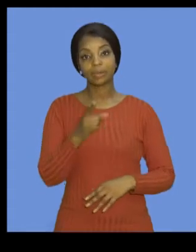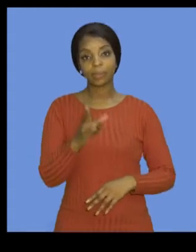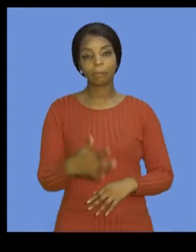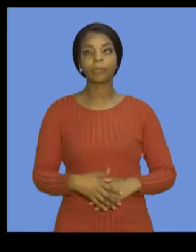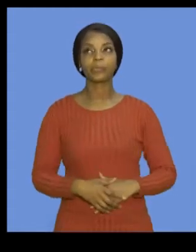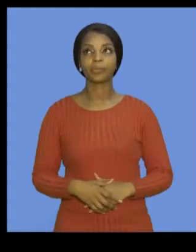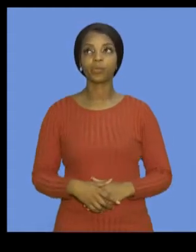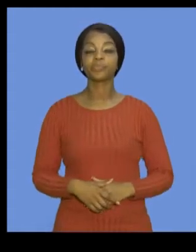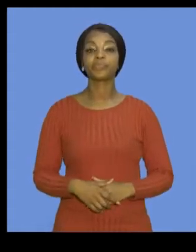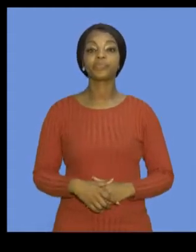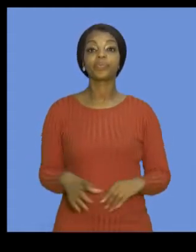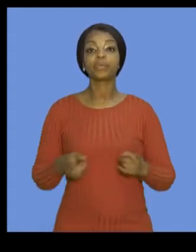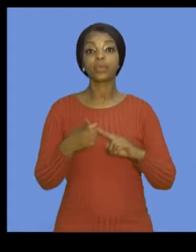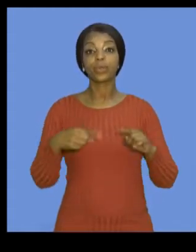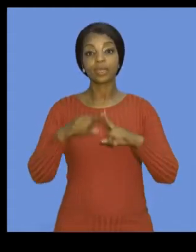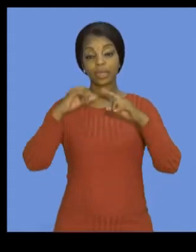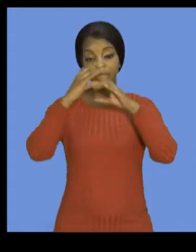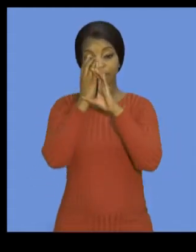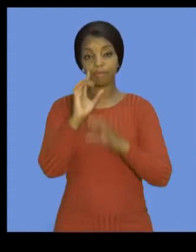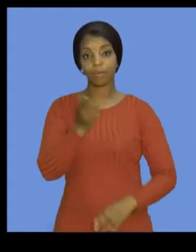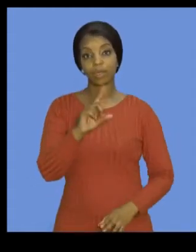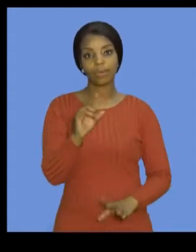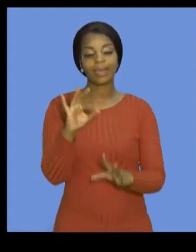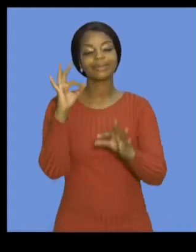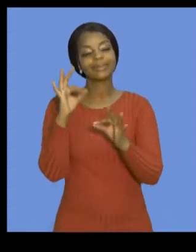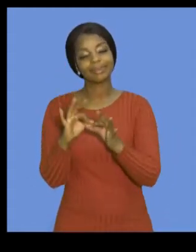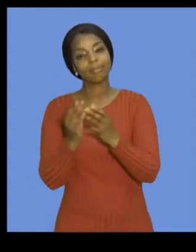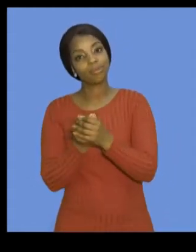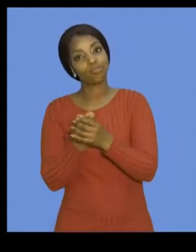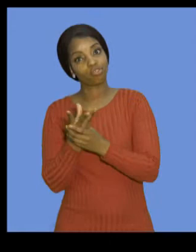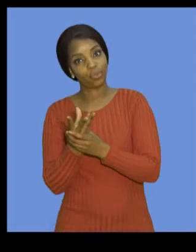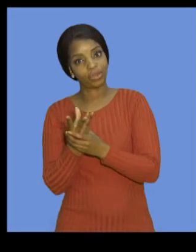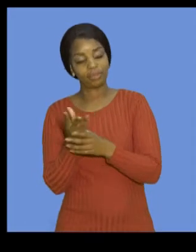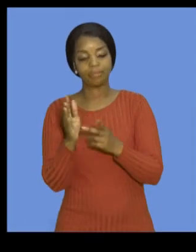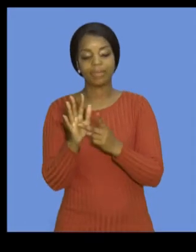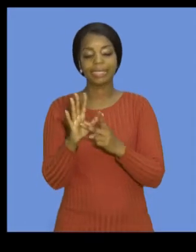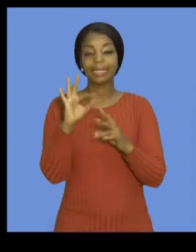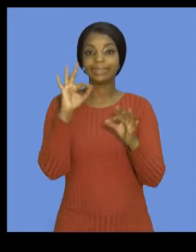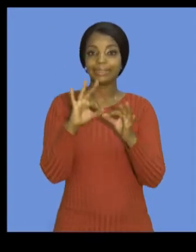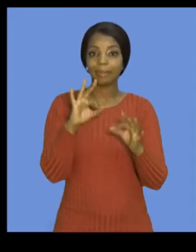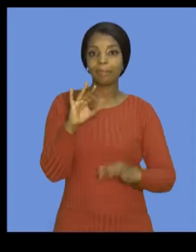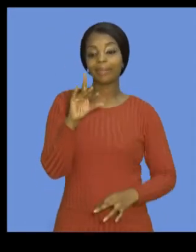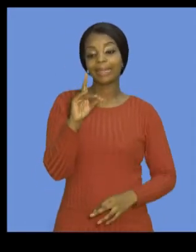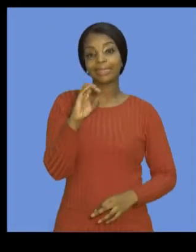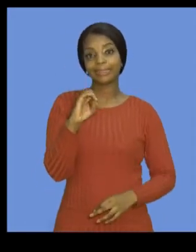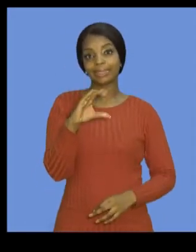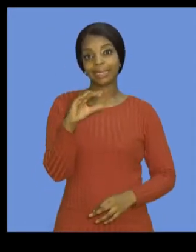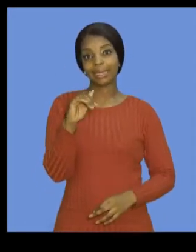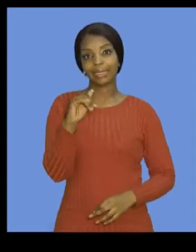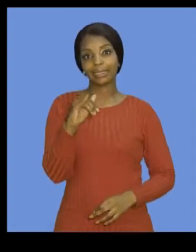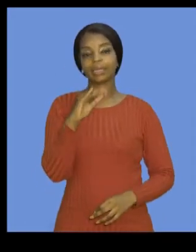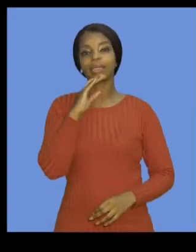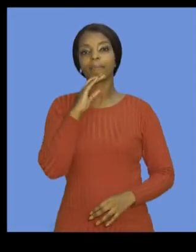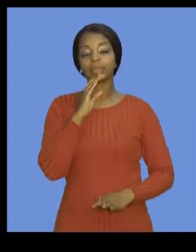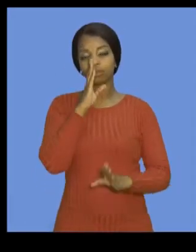focus is simple growth and also simple decay, which is actually straight line decay. But before we do that, we need to